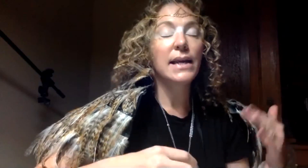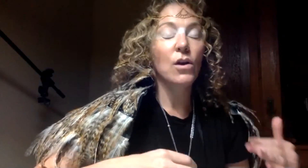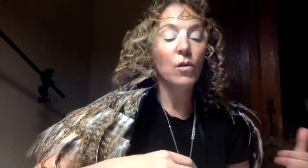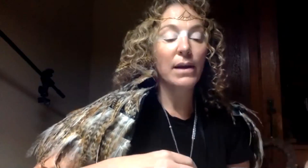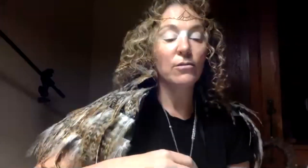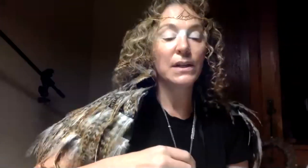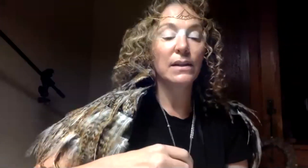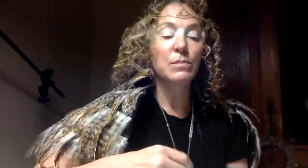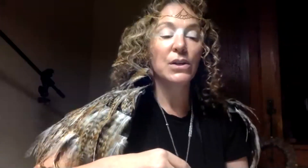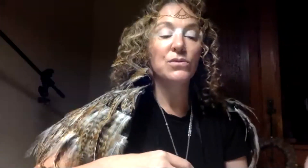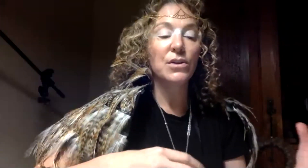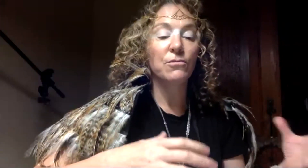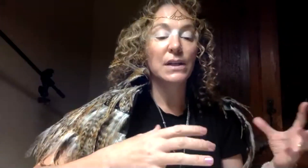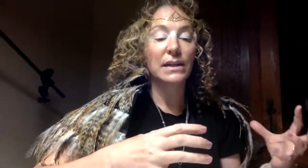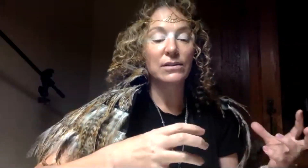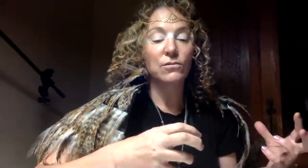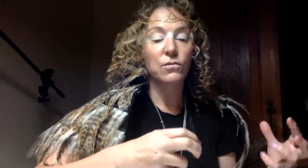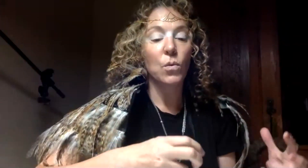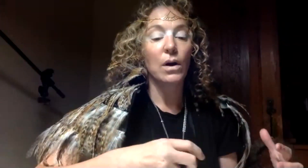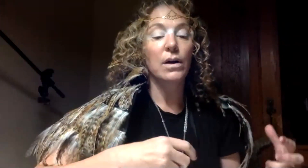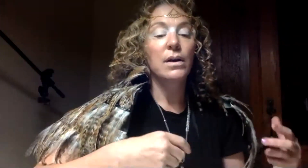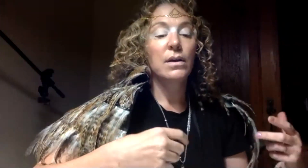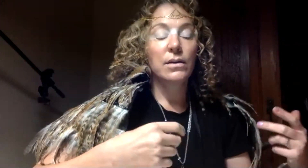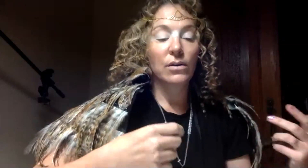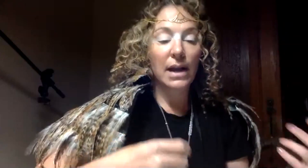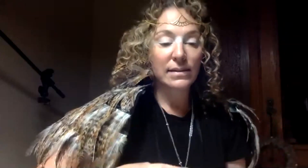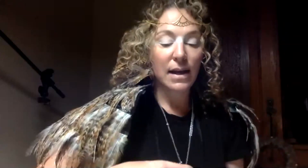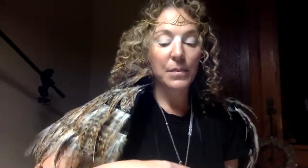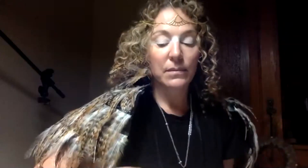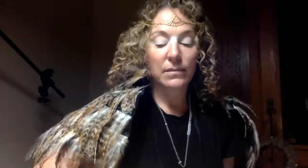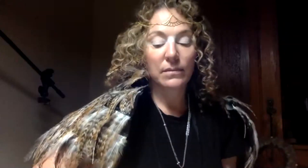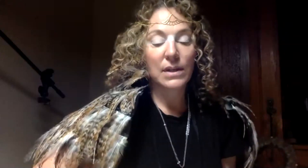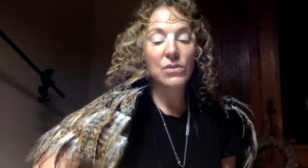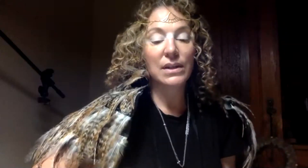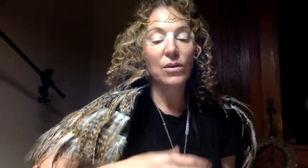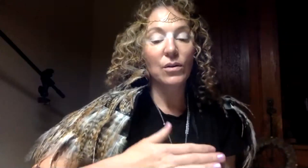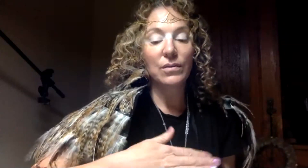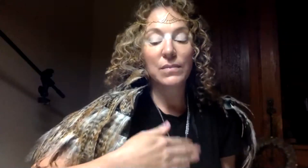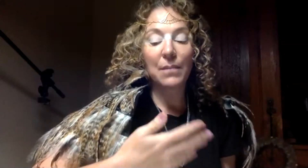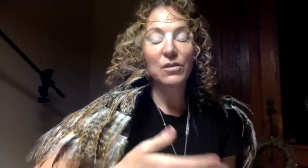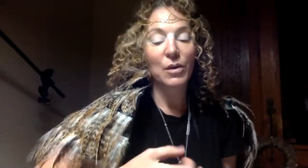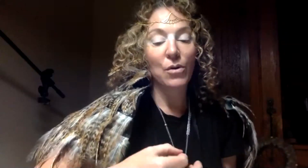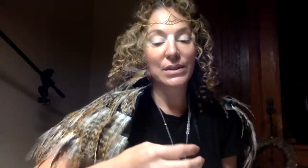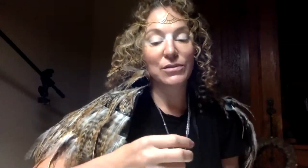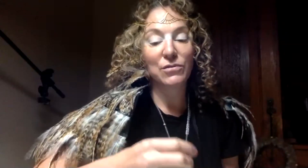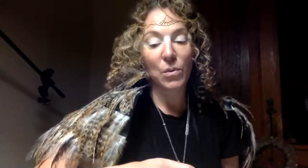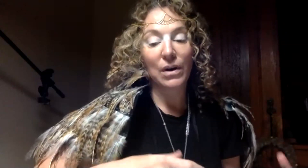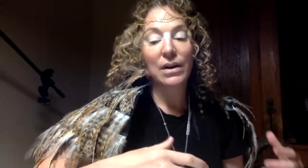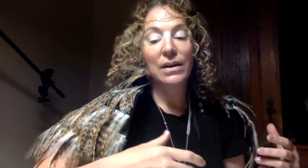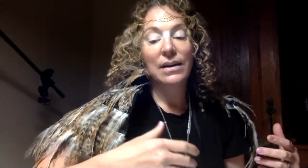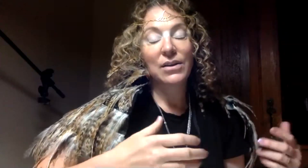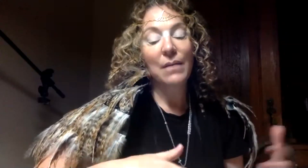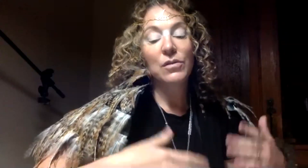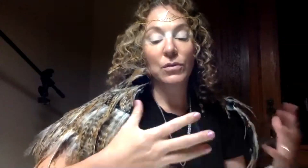not taken over by your feelings, but using your feelings for your next step, and using your depths of your emotions